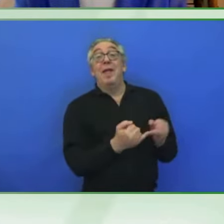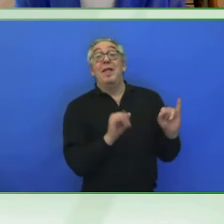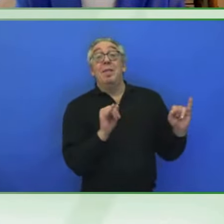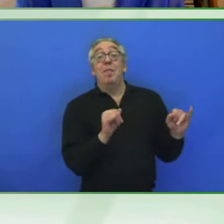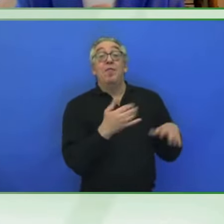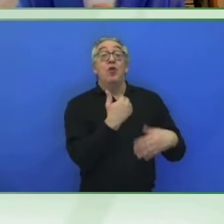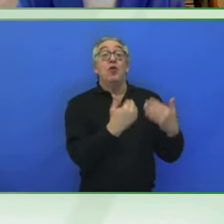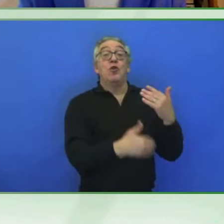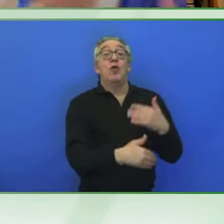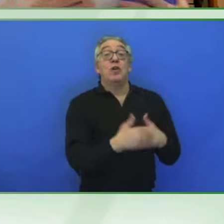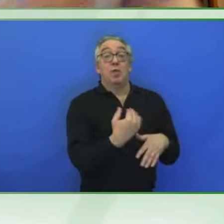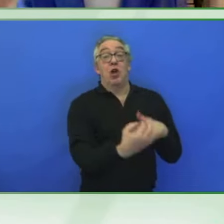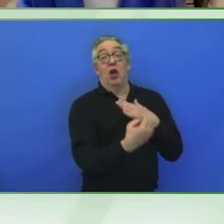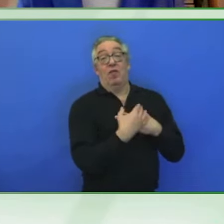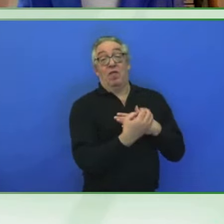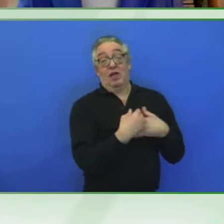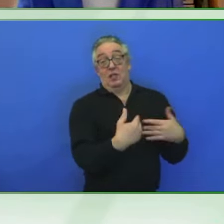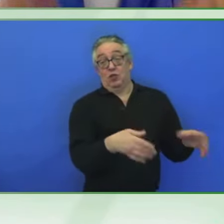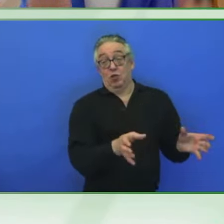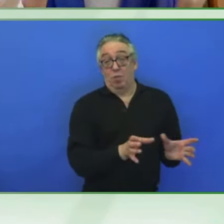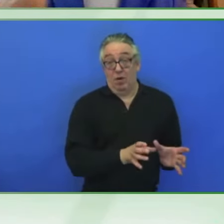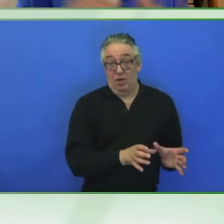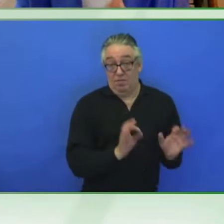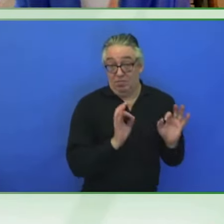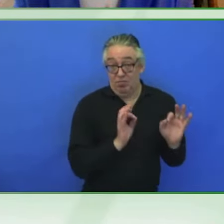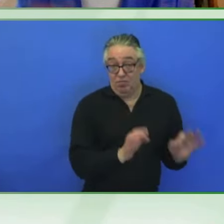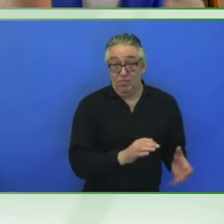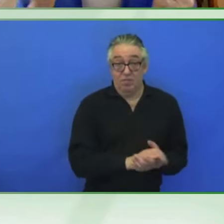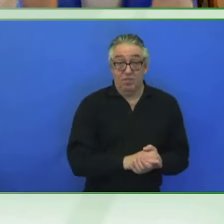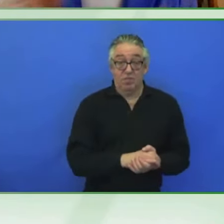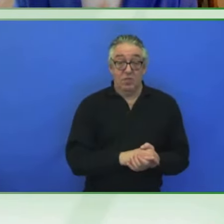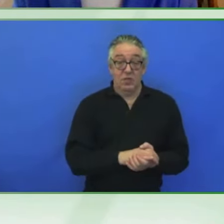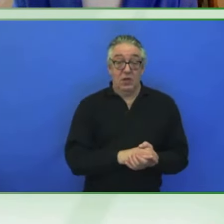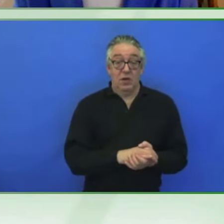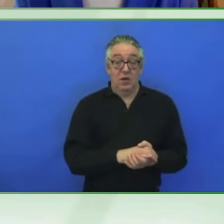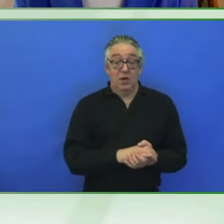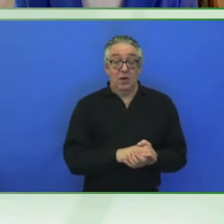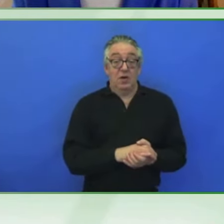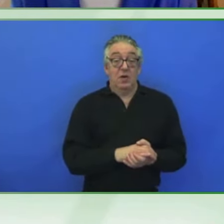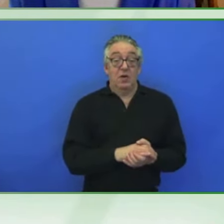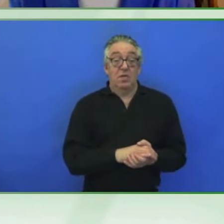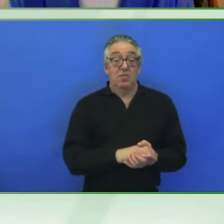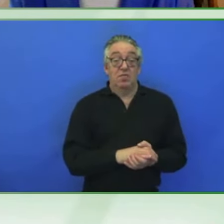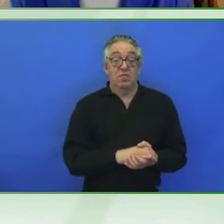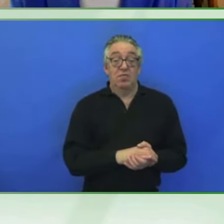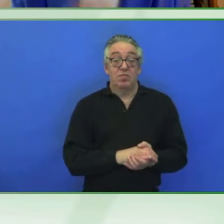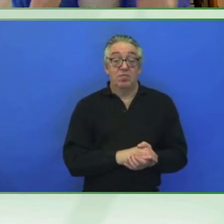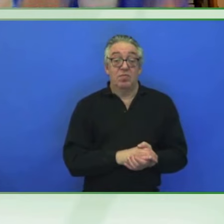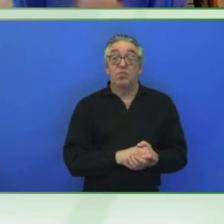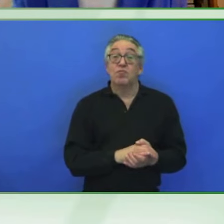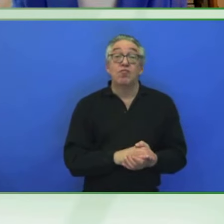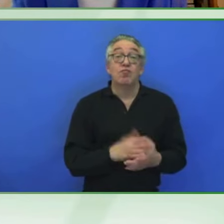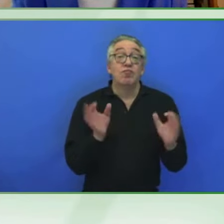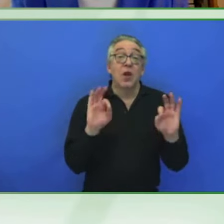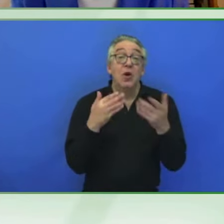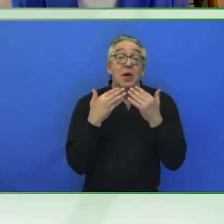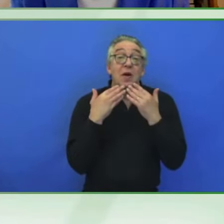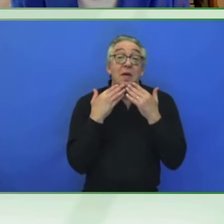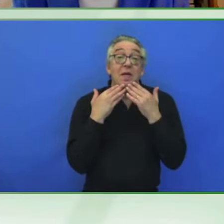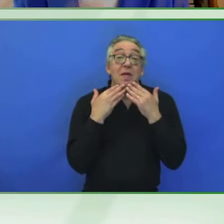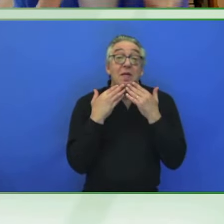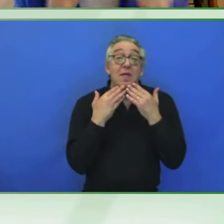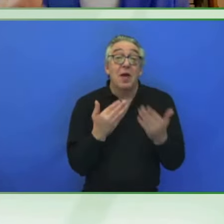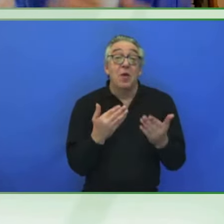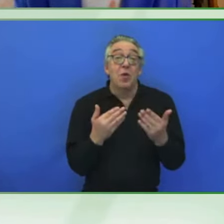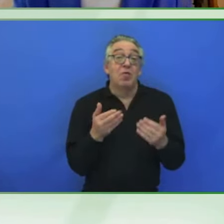think you should also always have a very good chair. And thank you very much for listening, and good luck with everybody